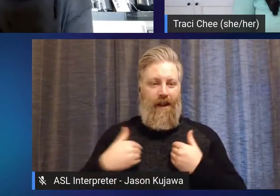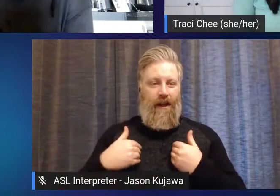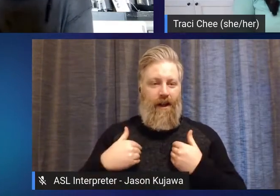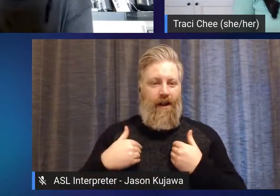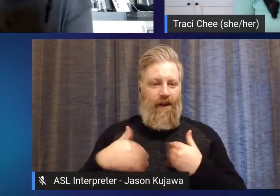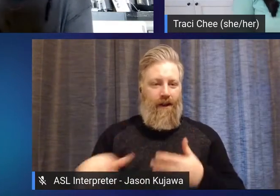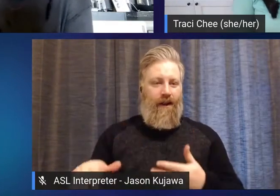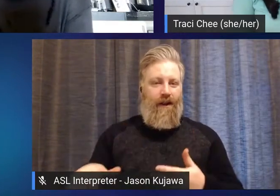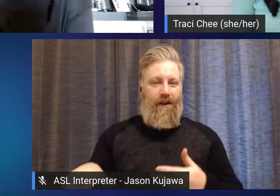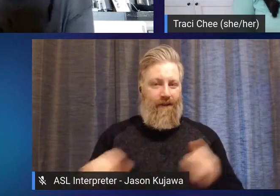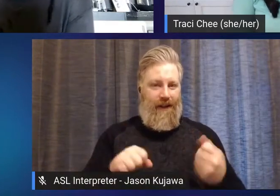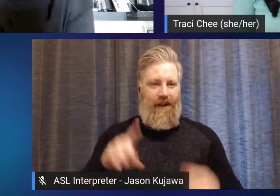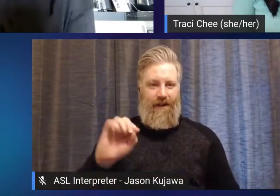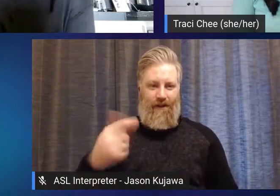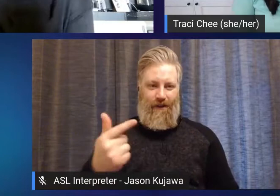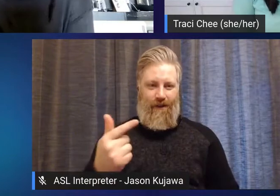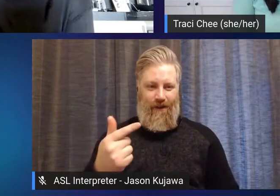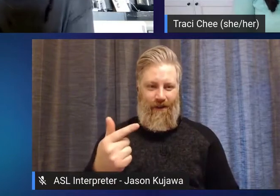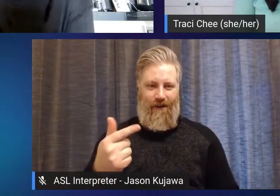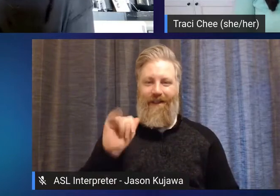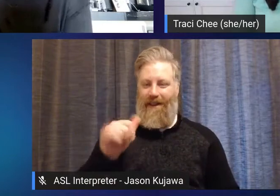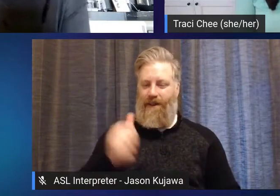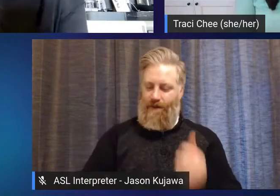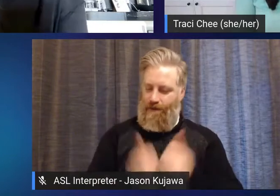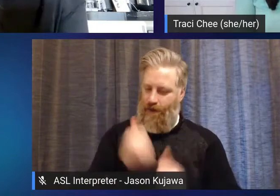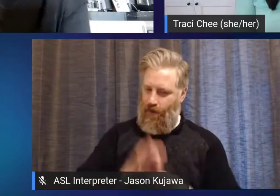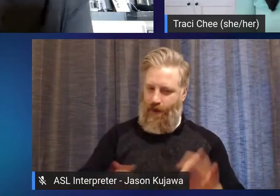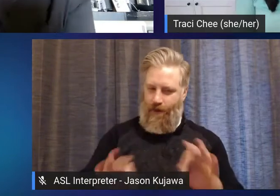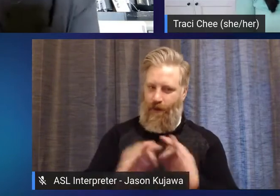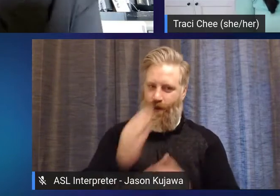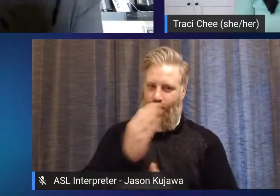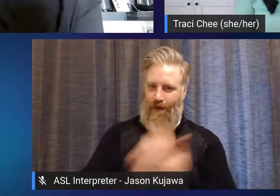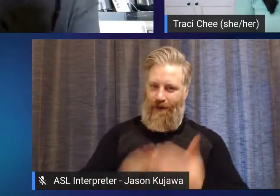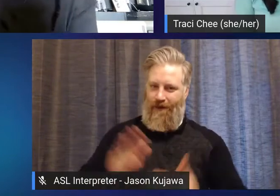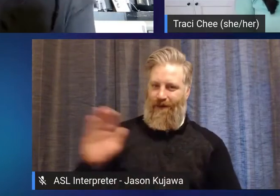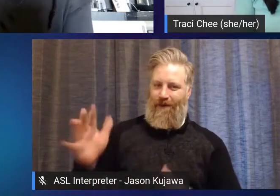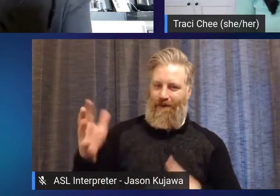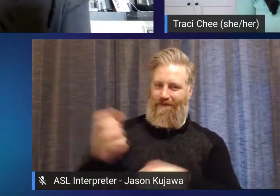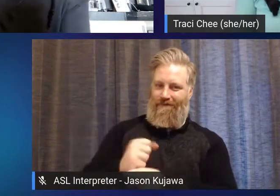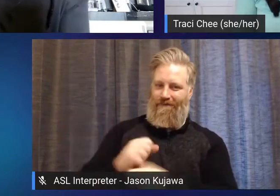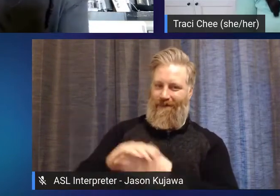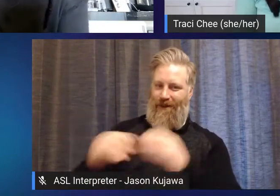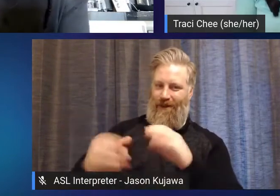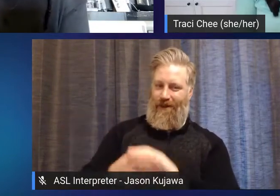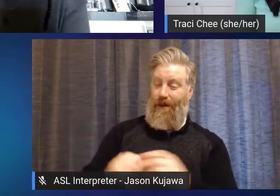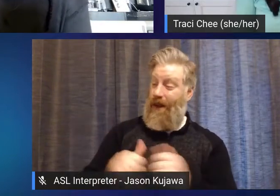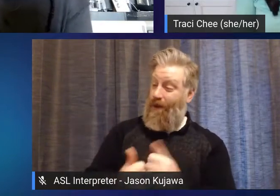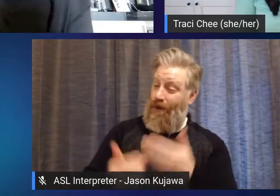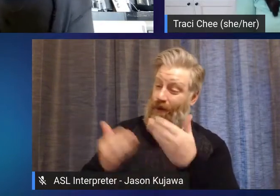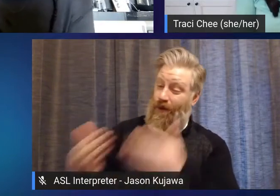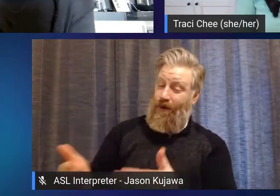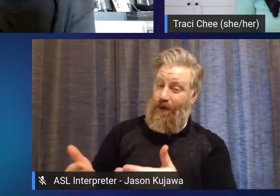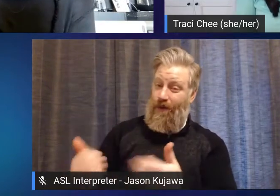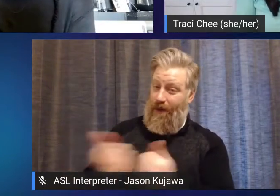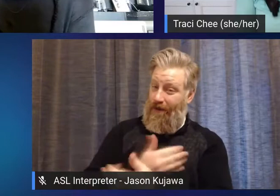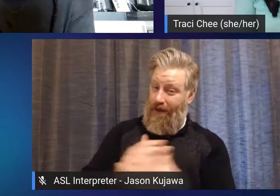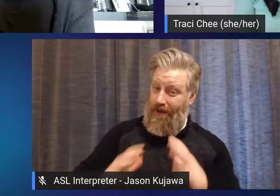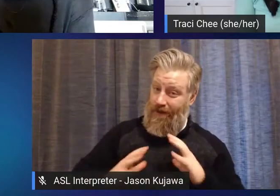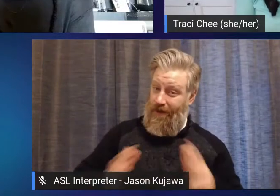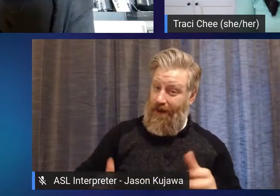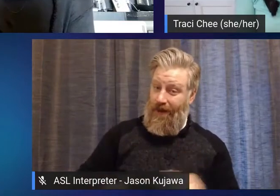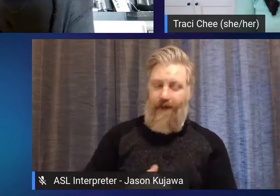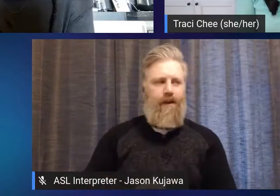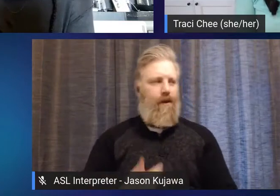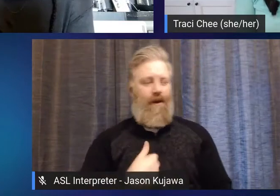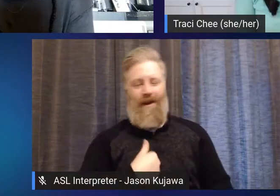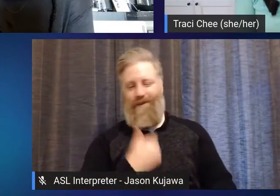And that by far is the most important element of this bio. Tracy, how are you, my friend? Everything good? I am so good. Thank